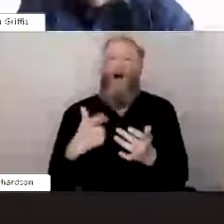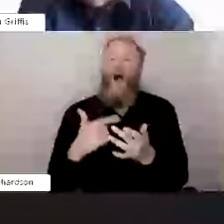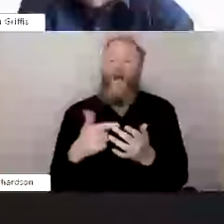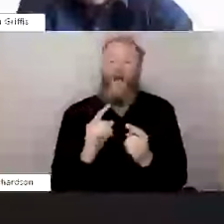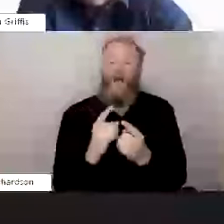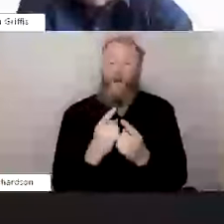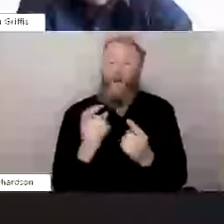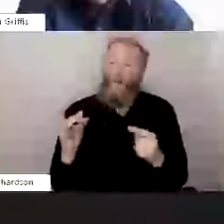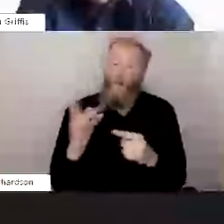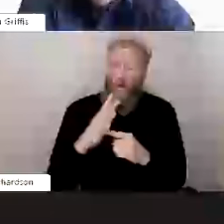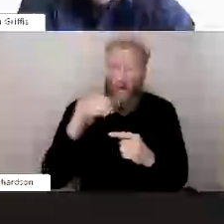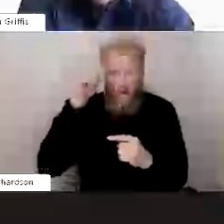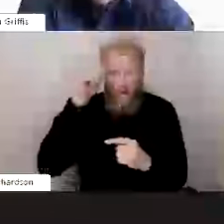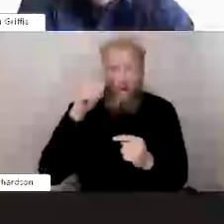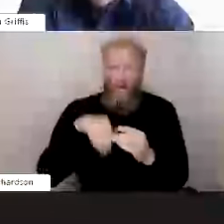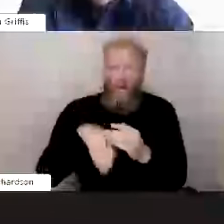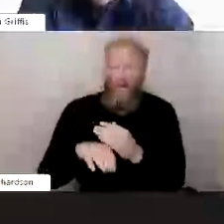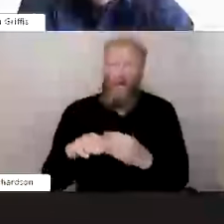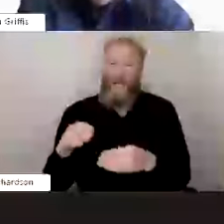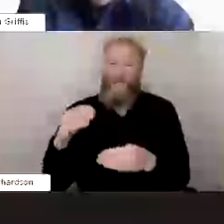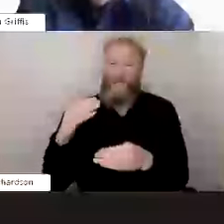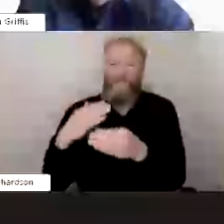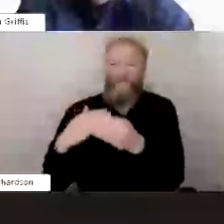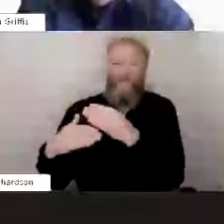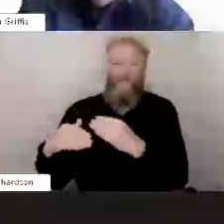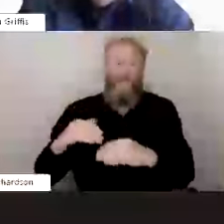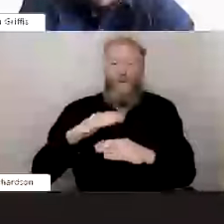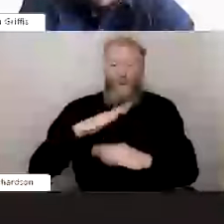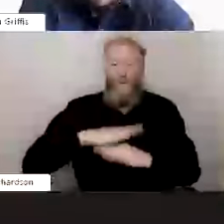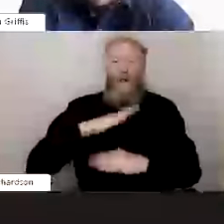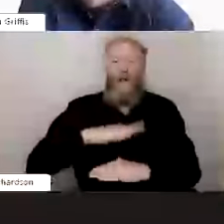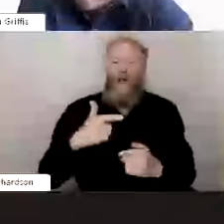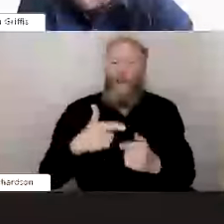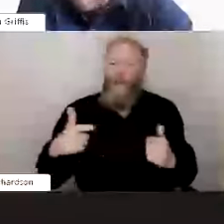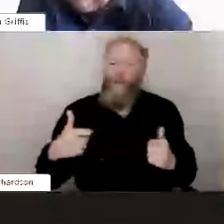in traditional language, we have no comparable word for disability.